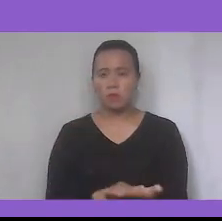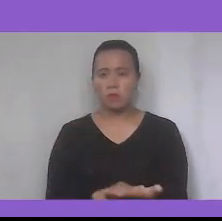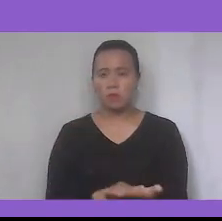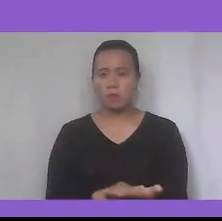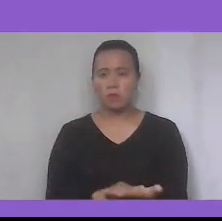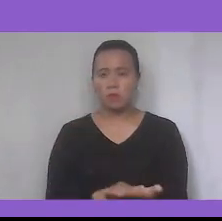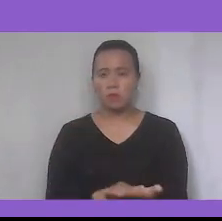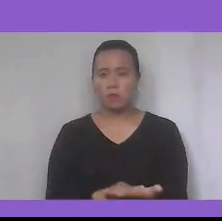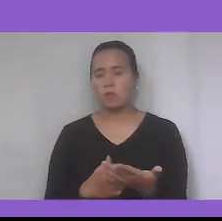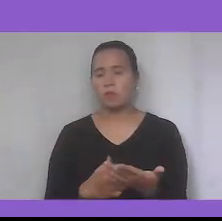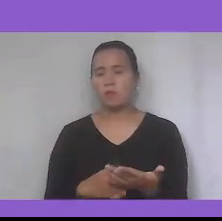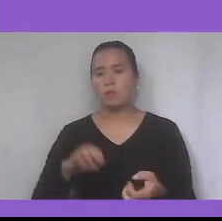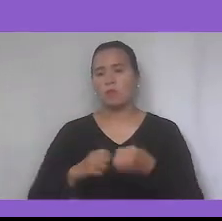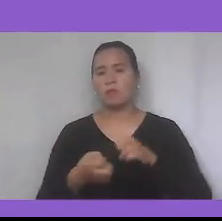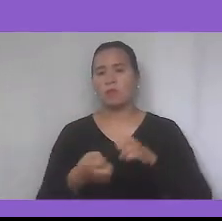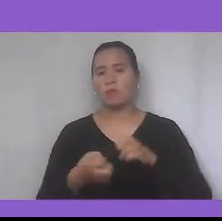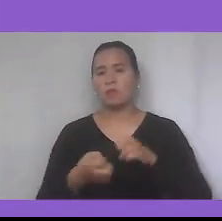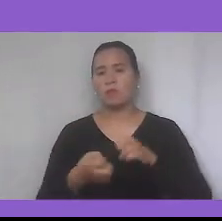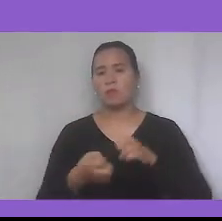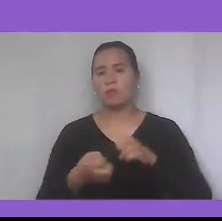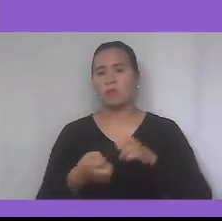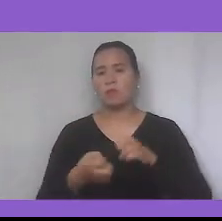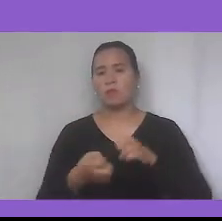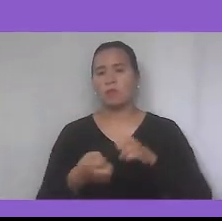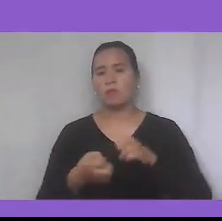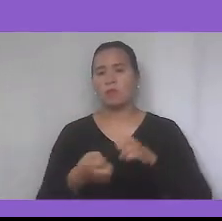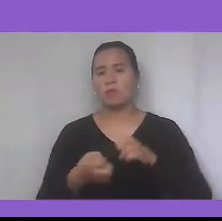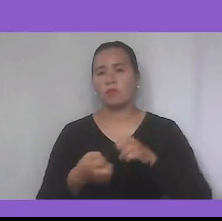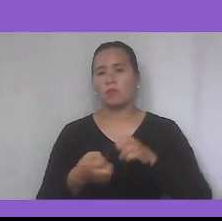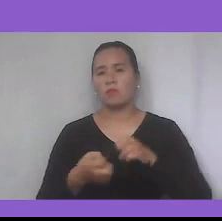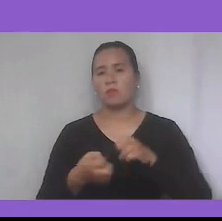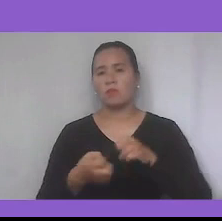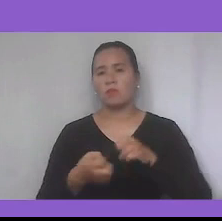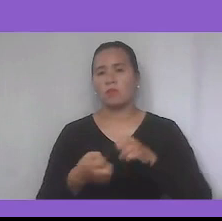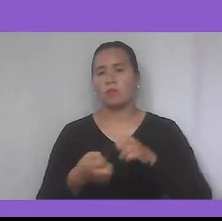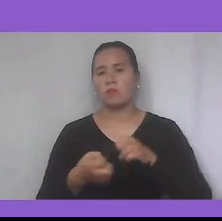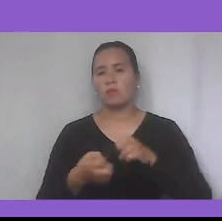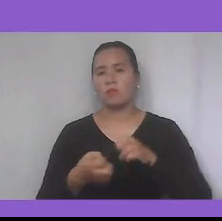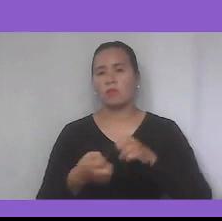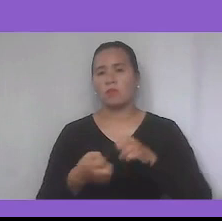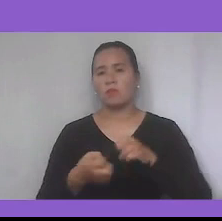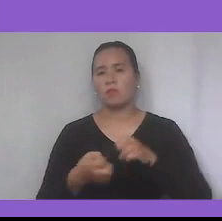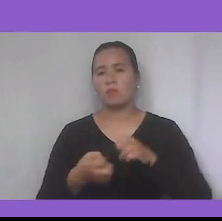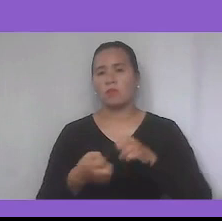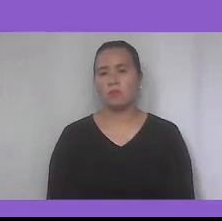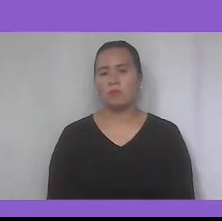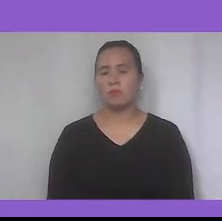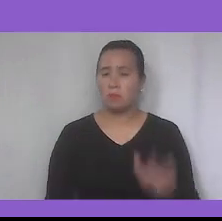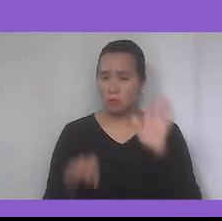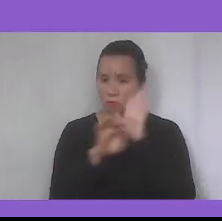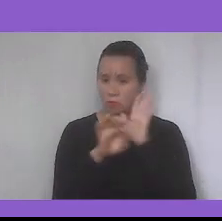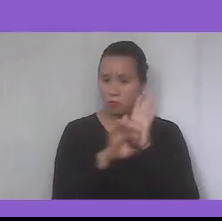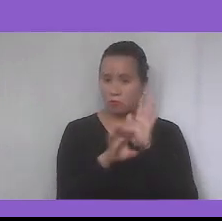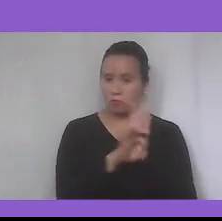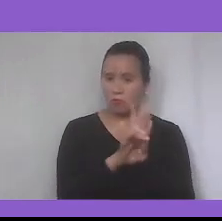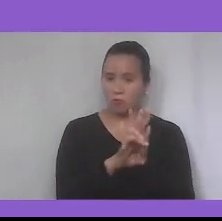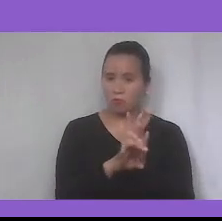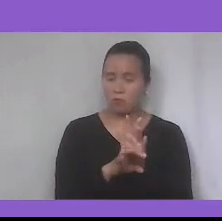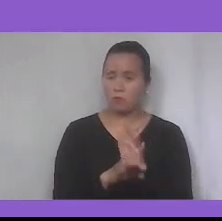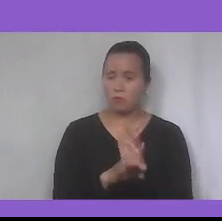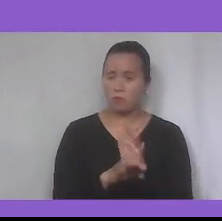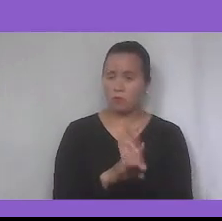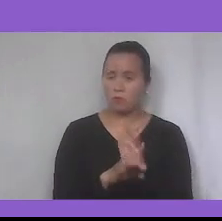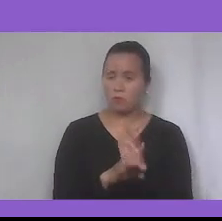na-recognize niya yung ating equation. And we have some list of relevant options here. Say,